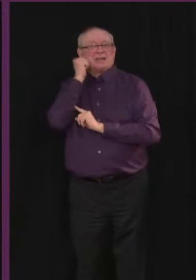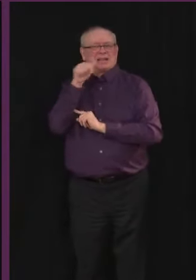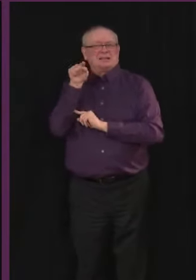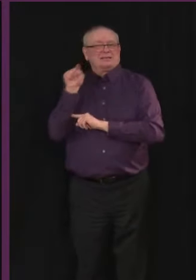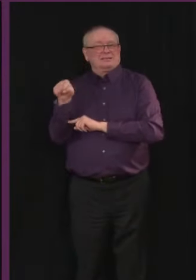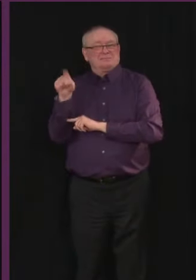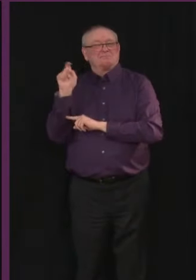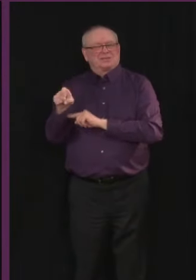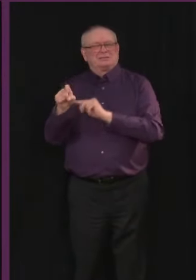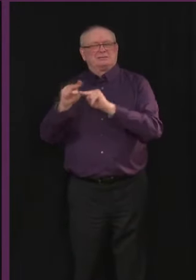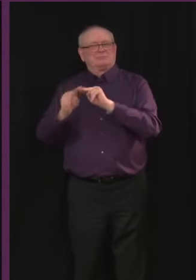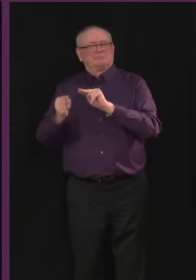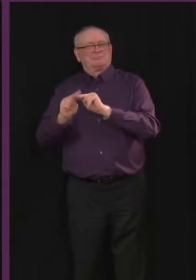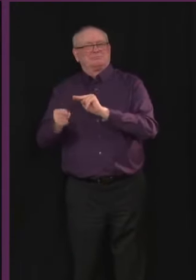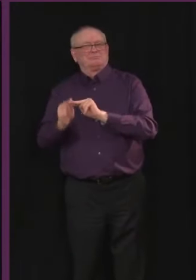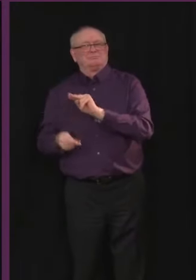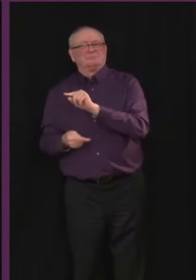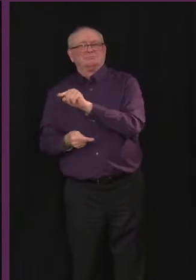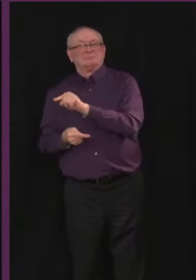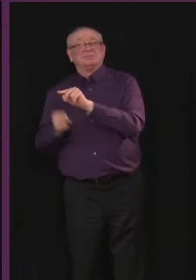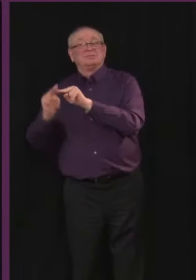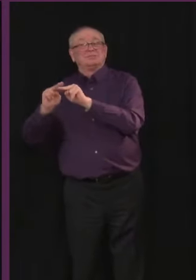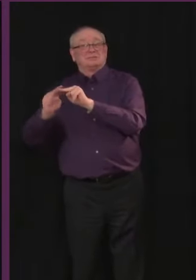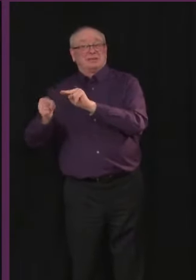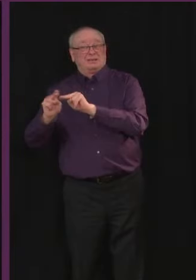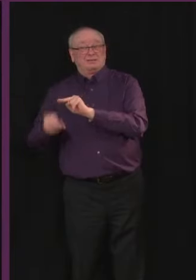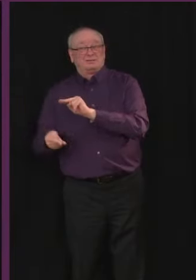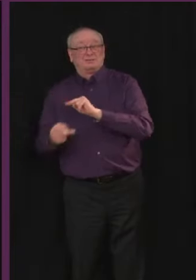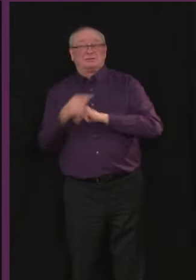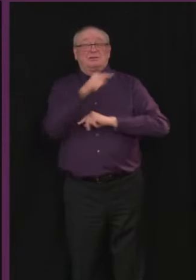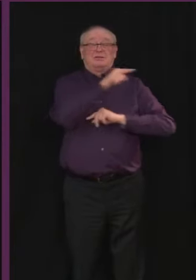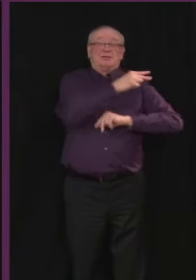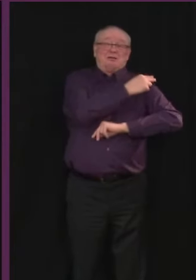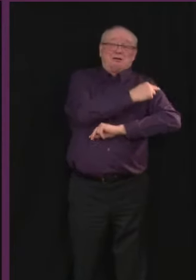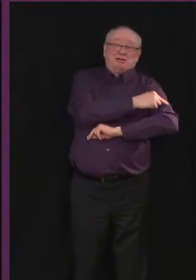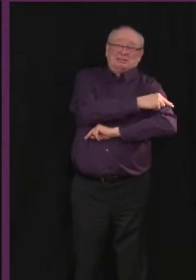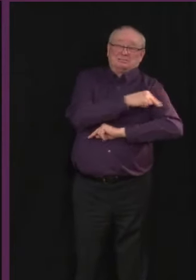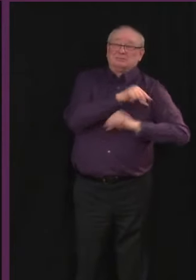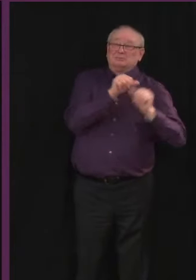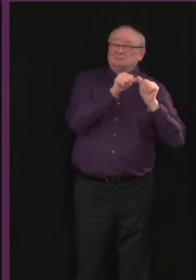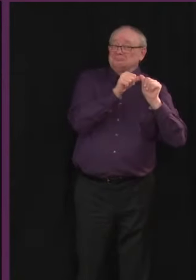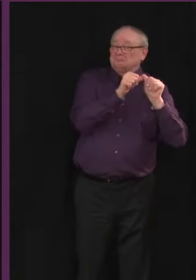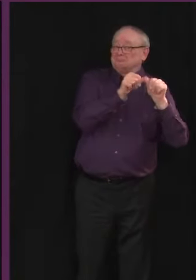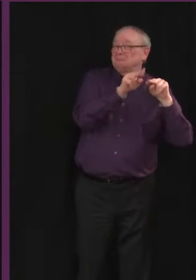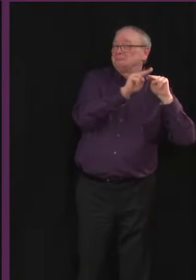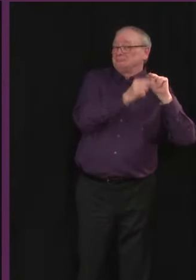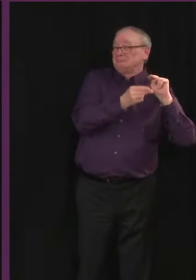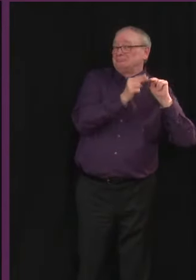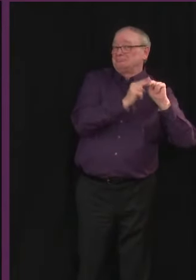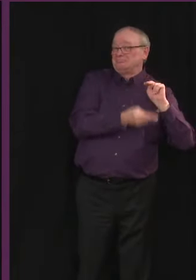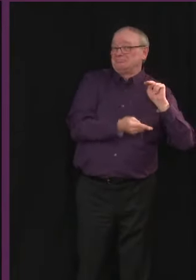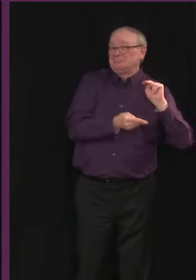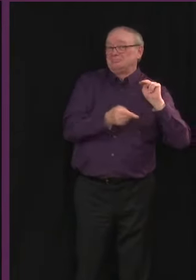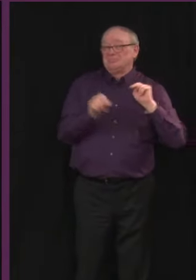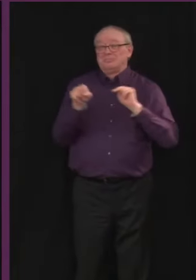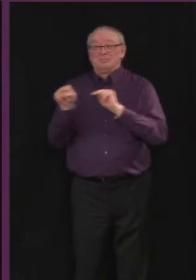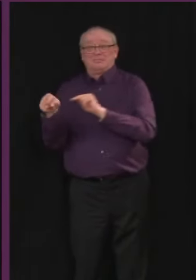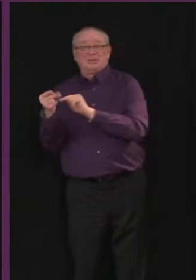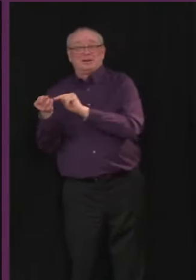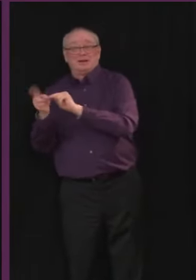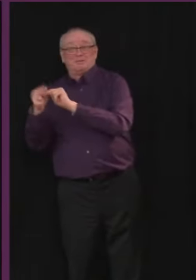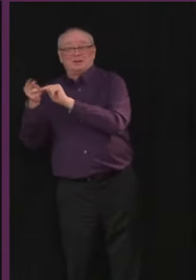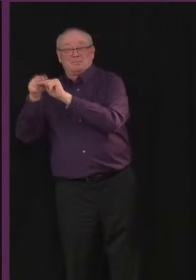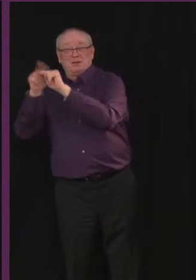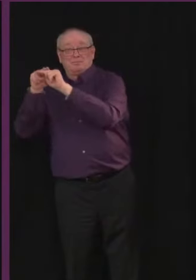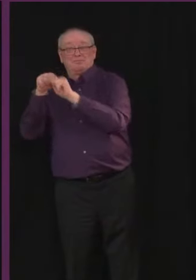towards a decline in cases in order to push towards that decline in hospitalizations. So with respect to what would constitute a concerning